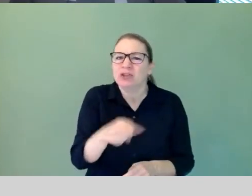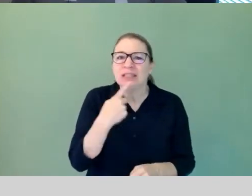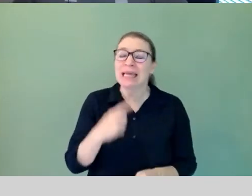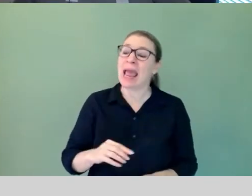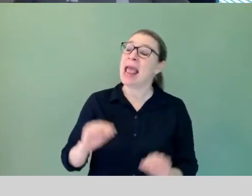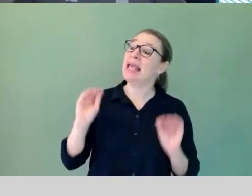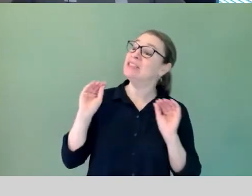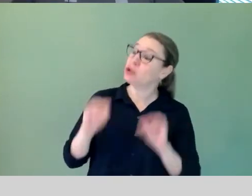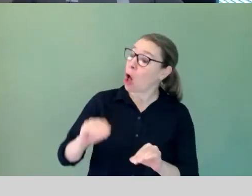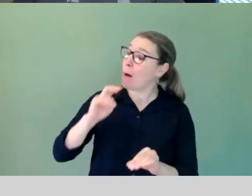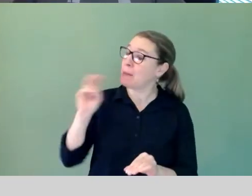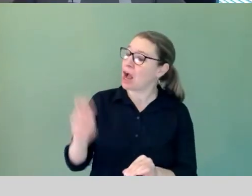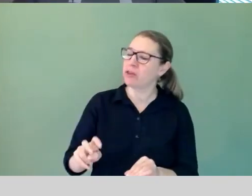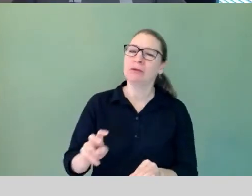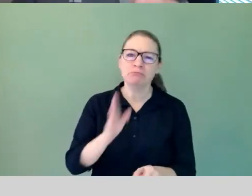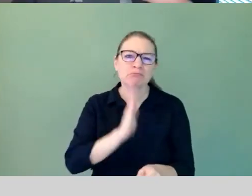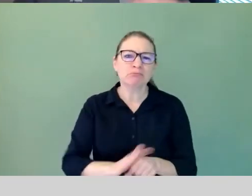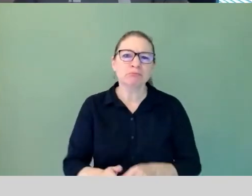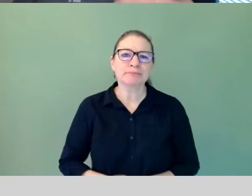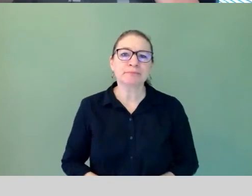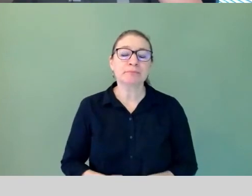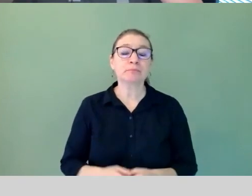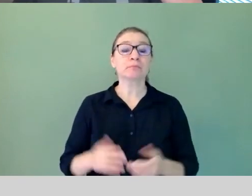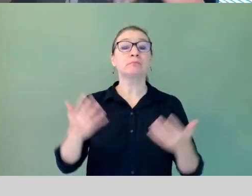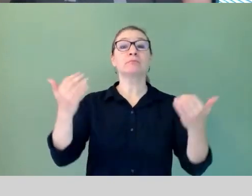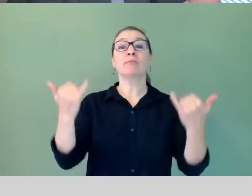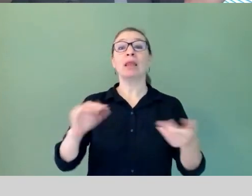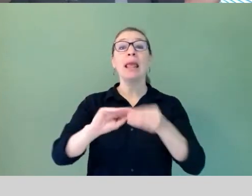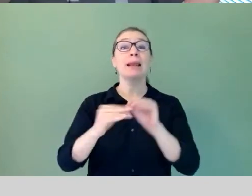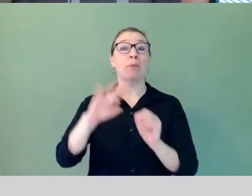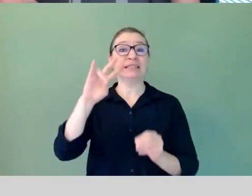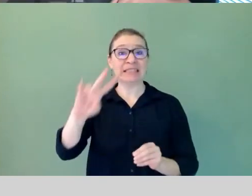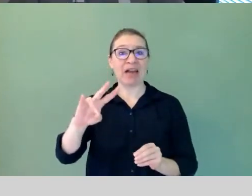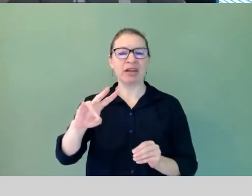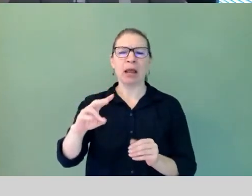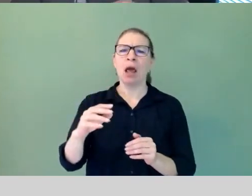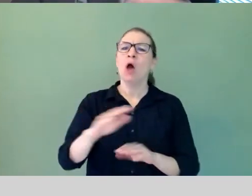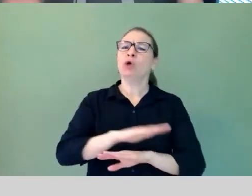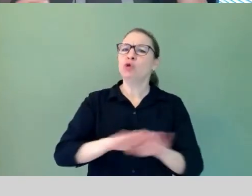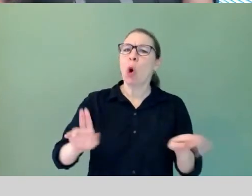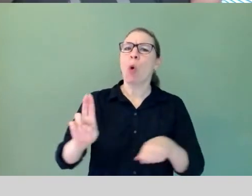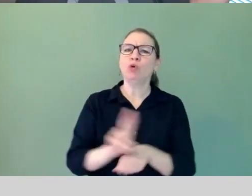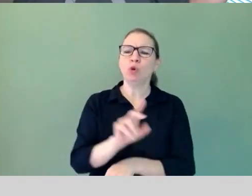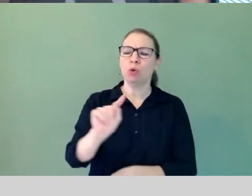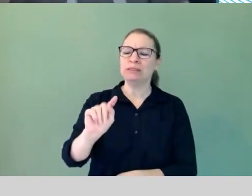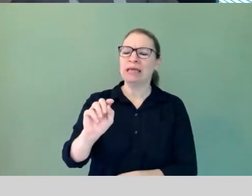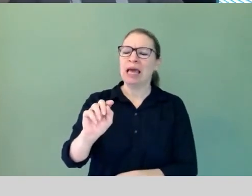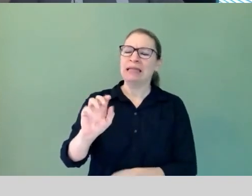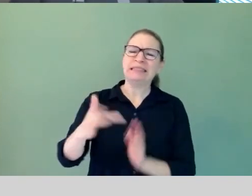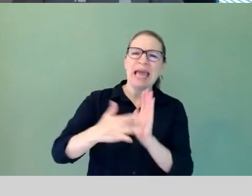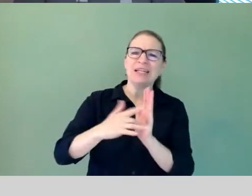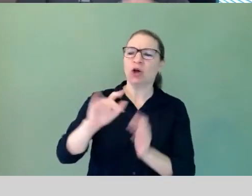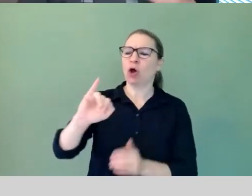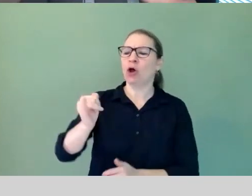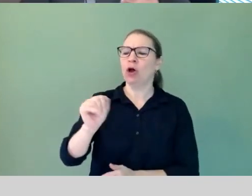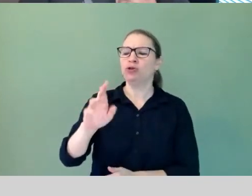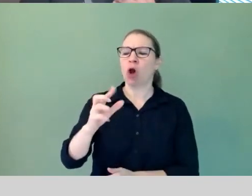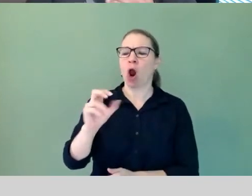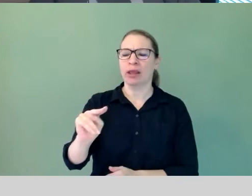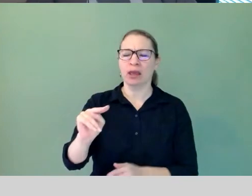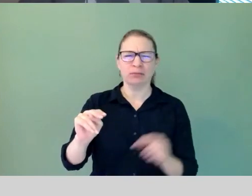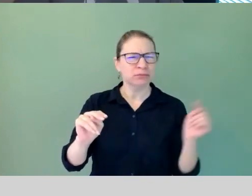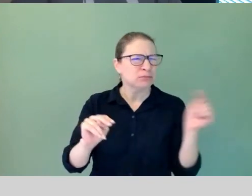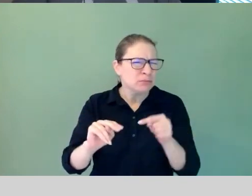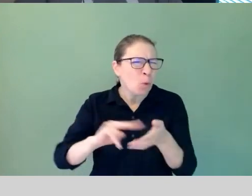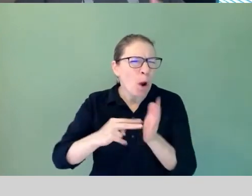Tip number 7, limit technical jargon. This is a big one. So what is jargon? It's kind of funny that I use jargon in a jargon slide. Jargon are special